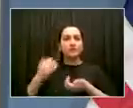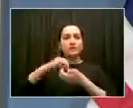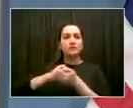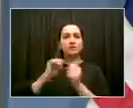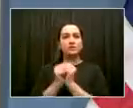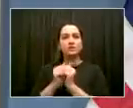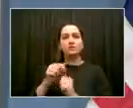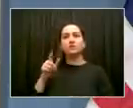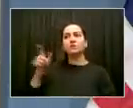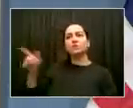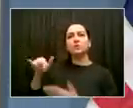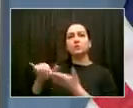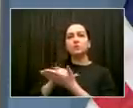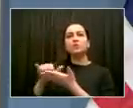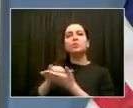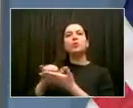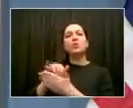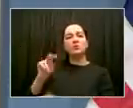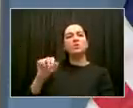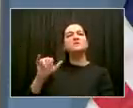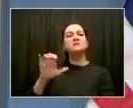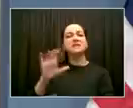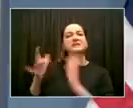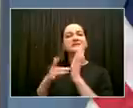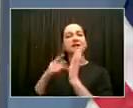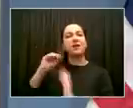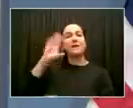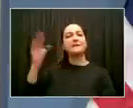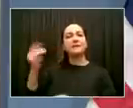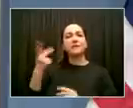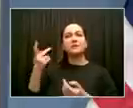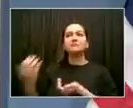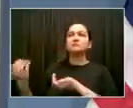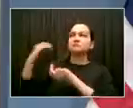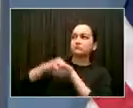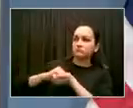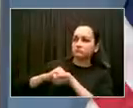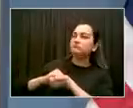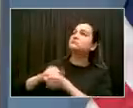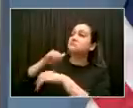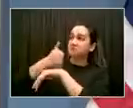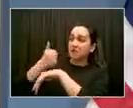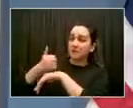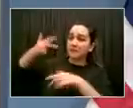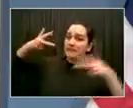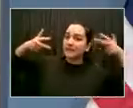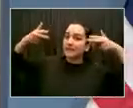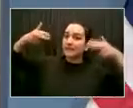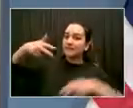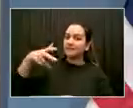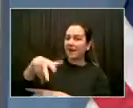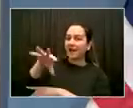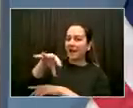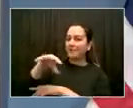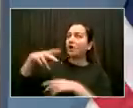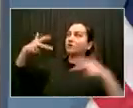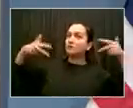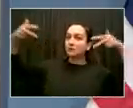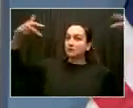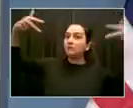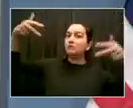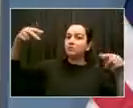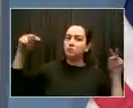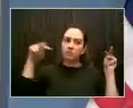the men and women of the NYPD, giving them the tools and the resources to use on the technology side. And I can report today that we've